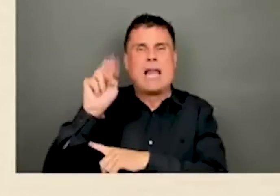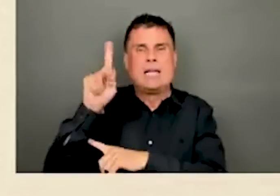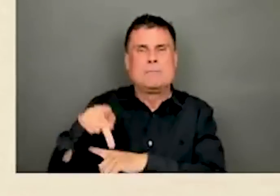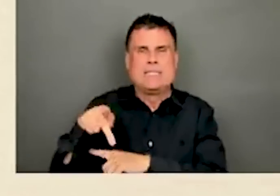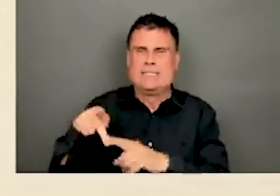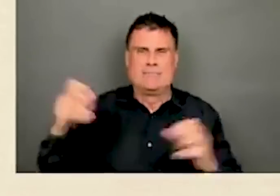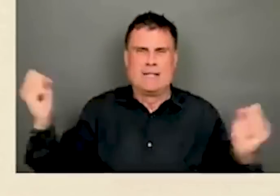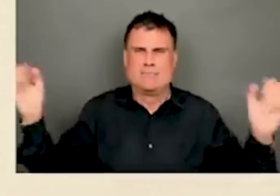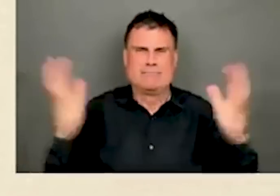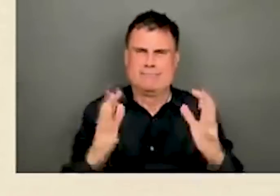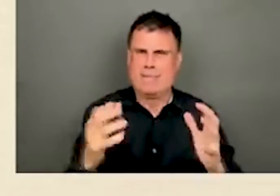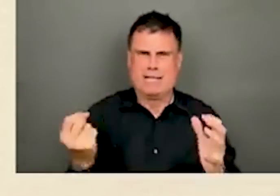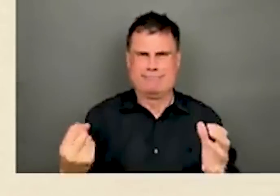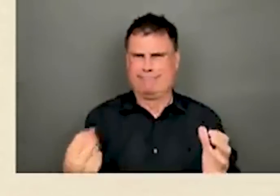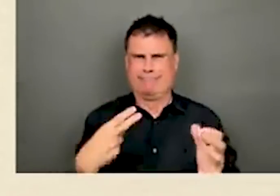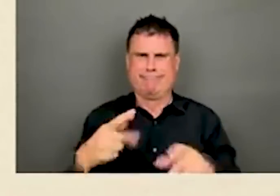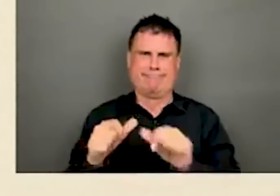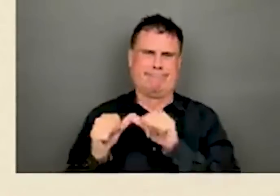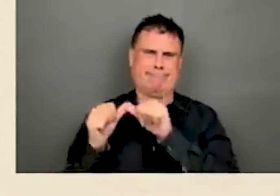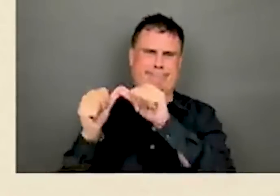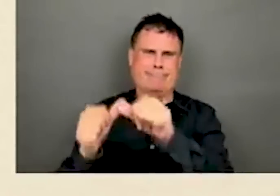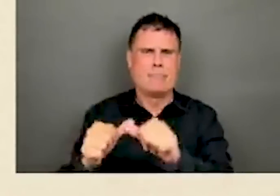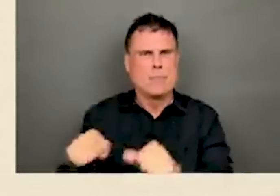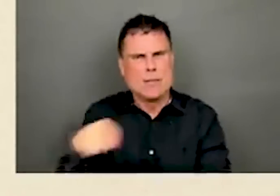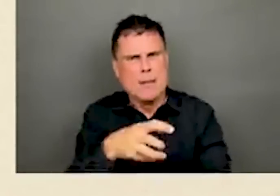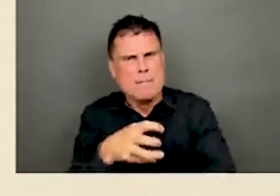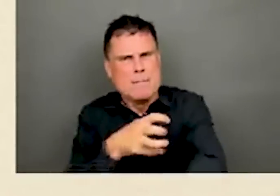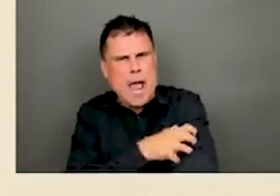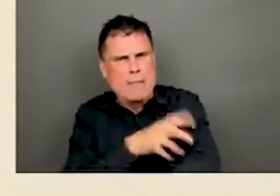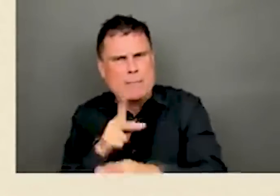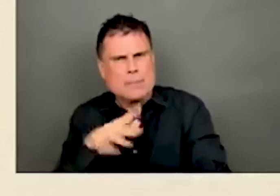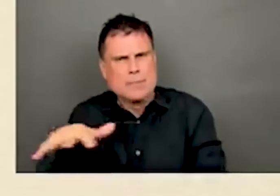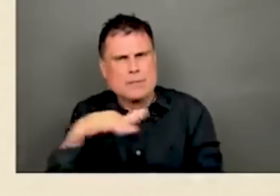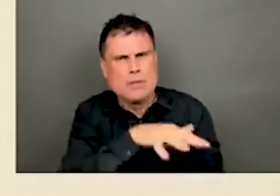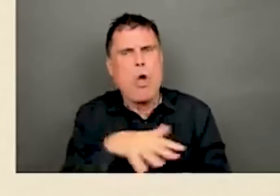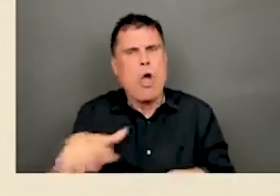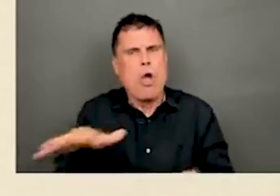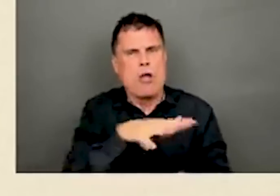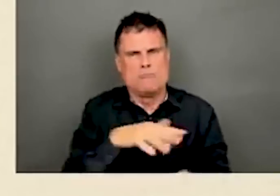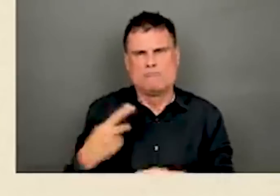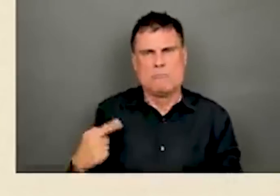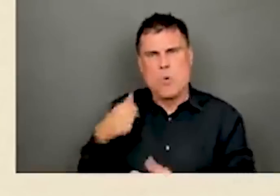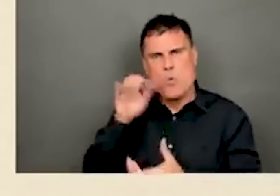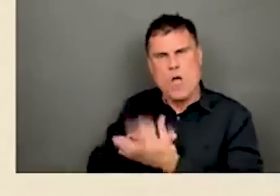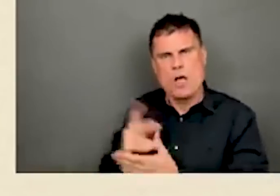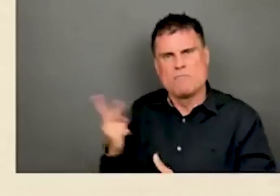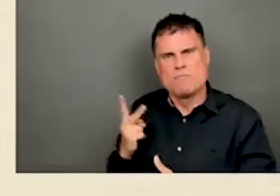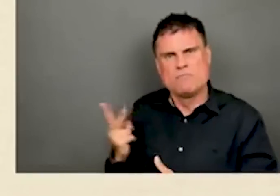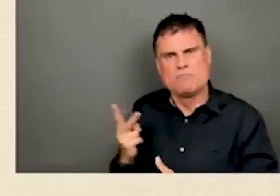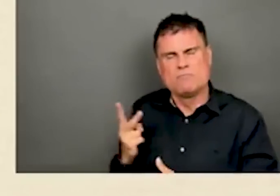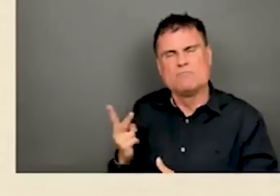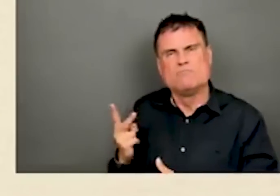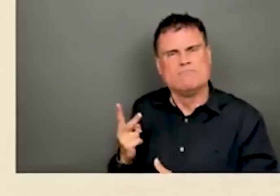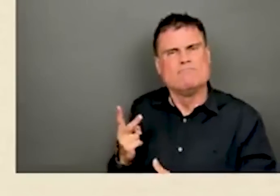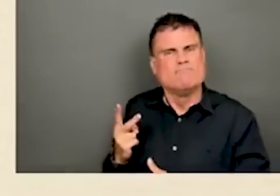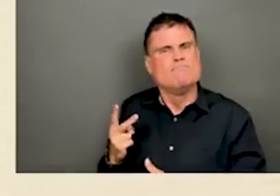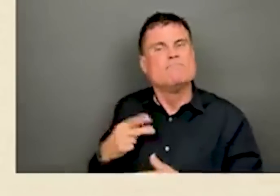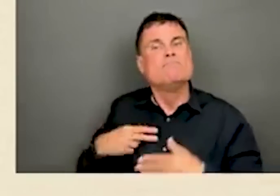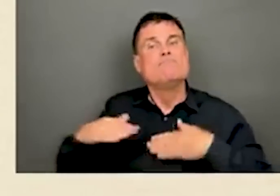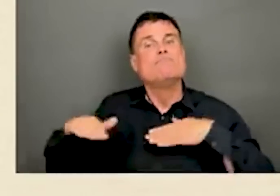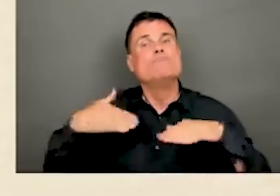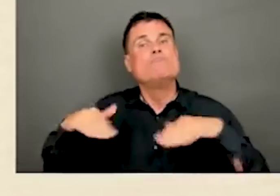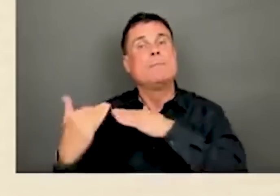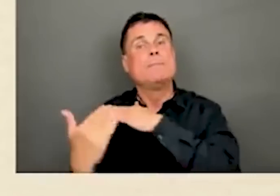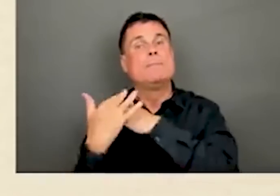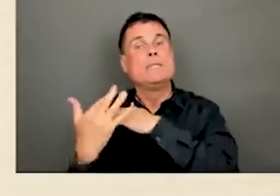moment for me, but I had made my decision when Ellie and I were walking on the beach laughing and reflecting